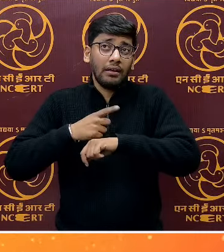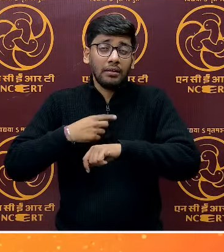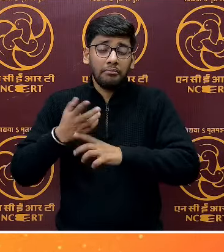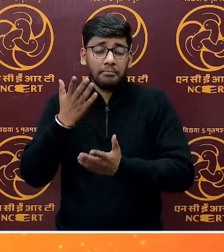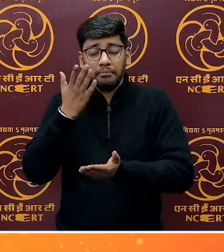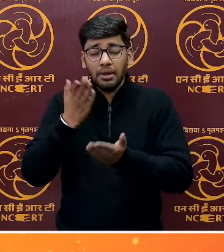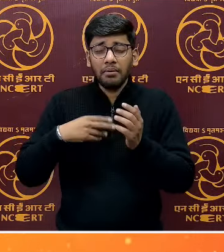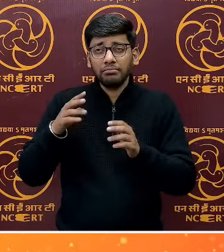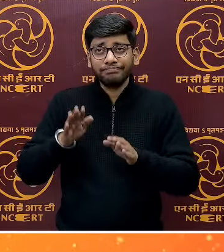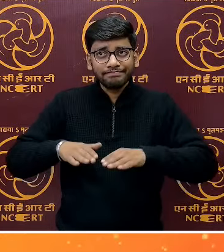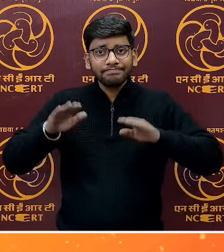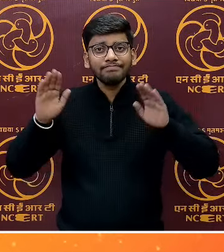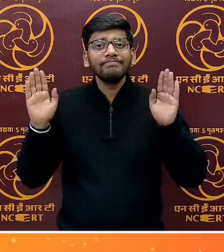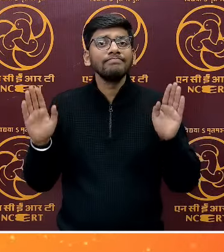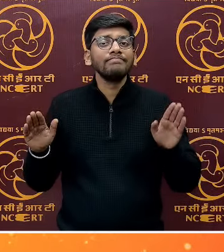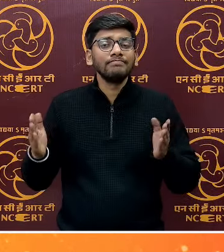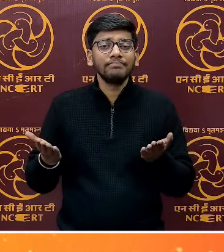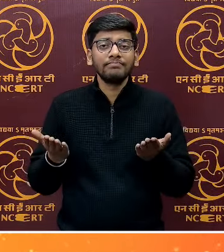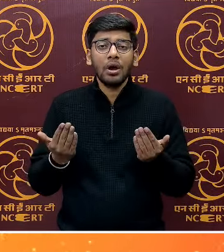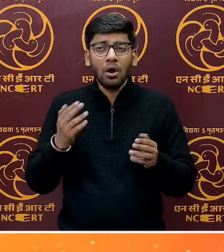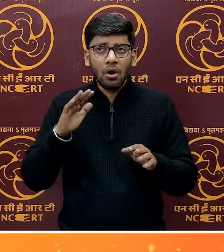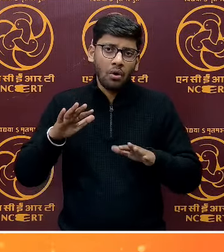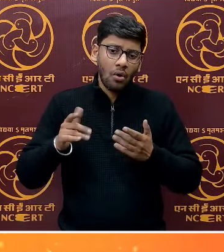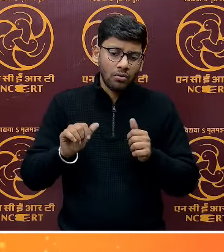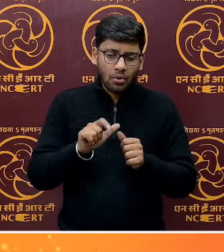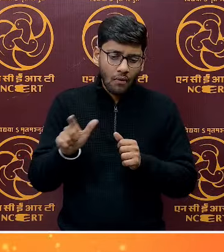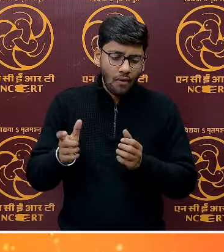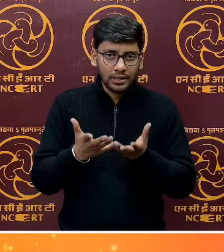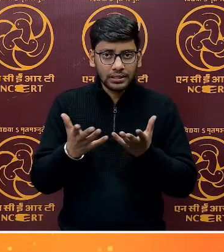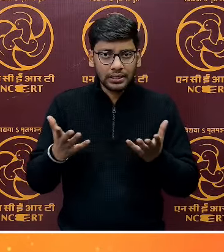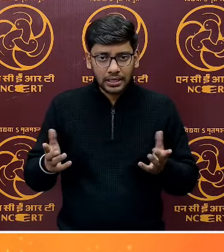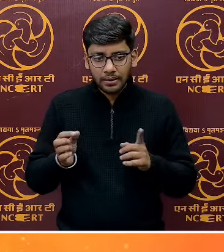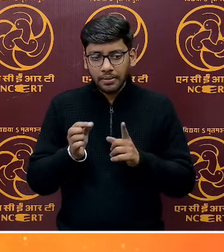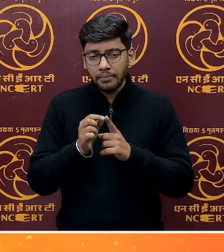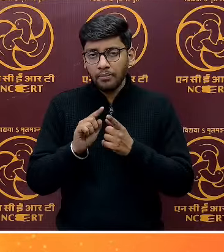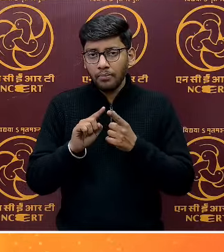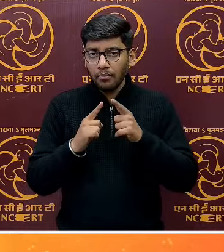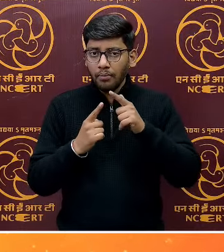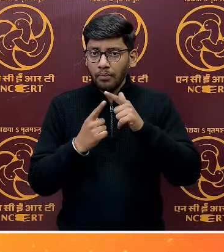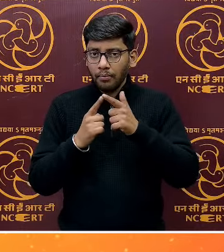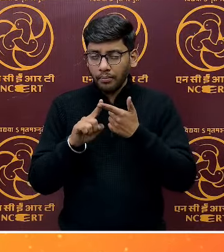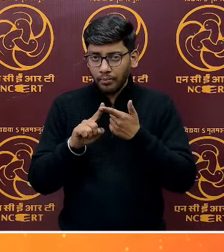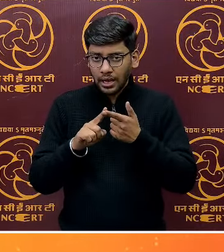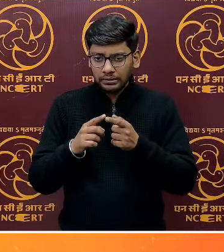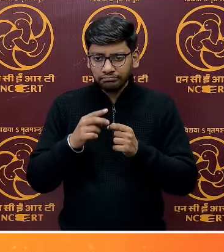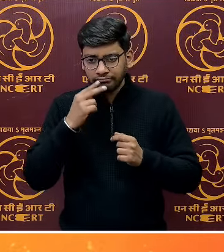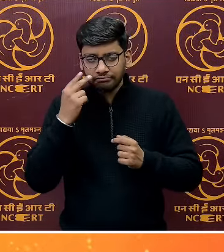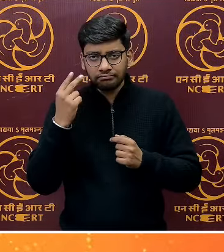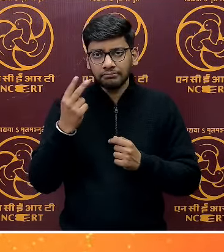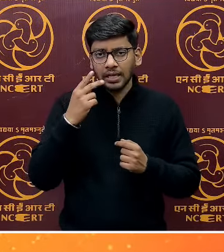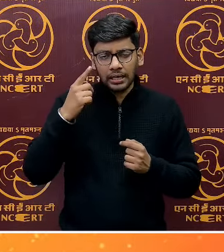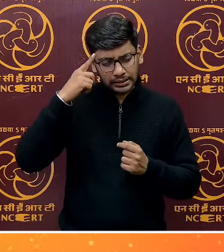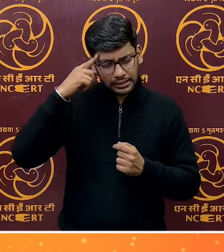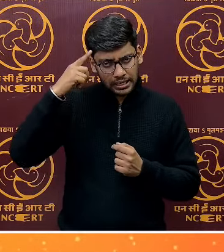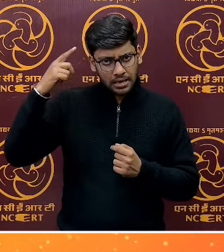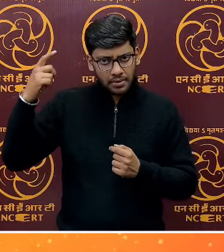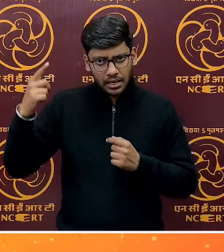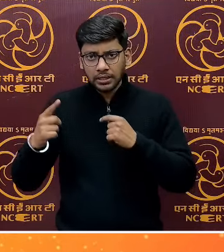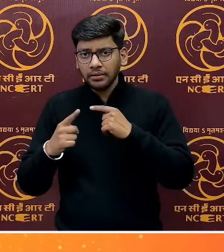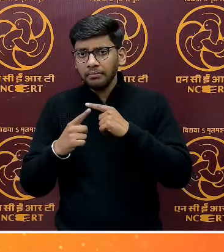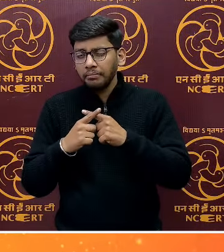you have to be light. And all these things the poet is able to travel through imagination,